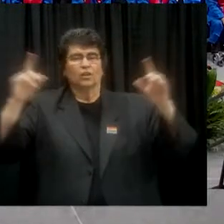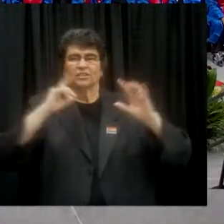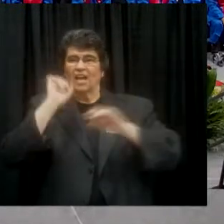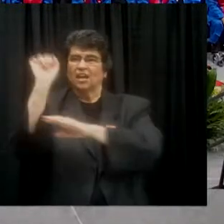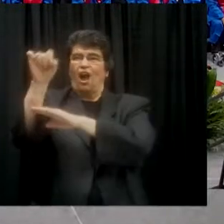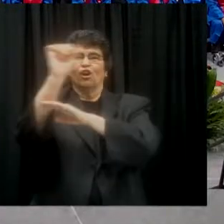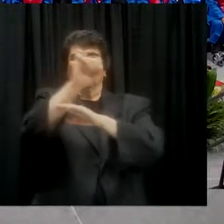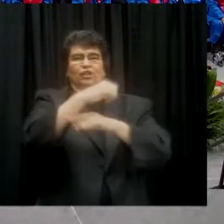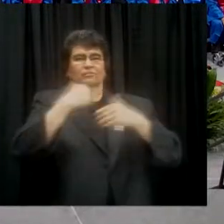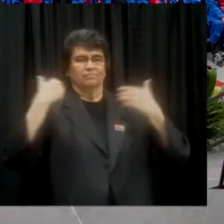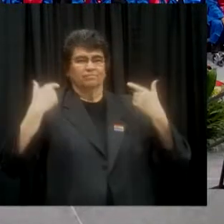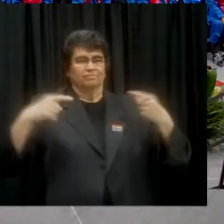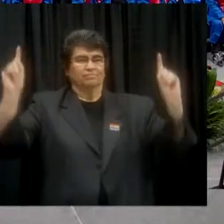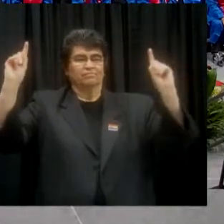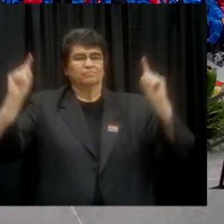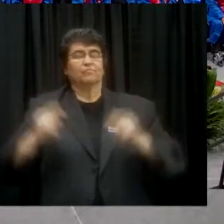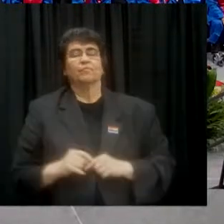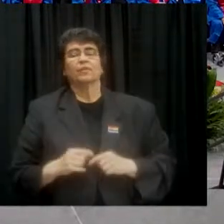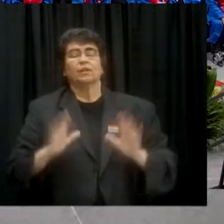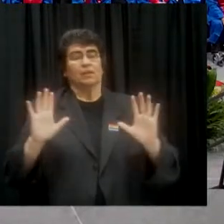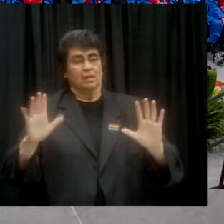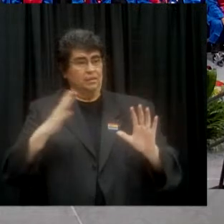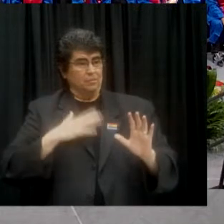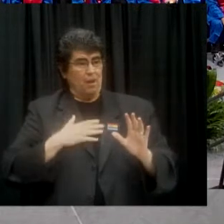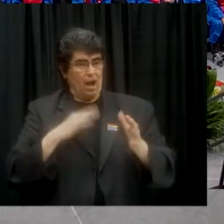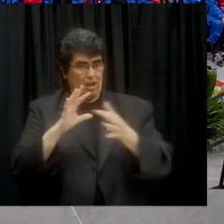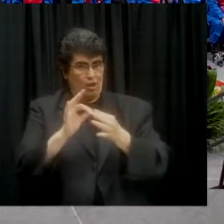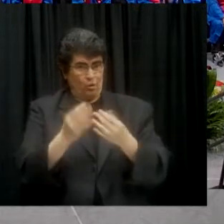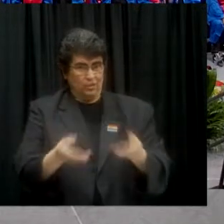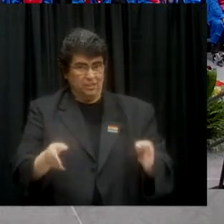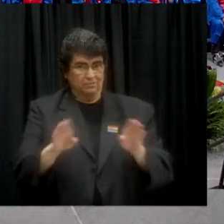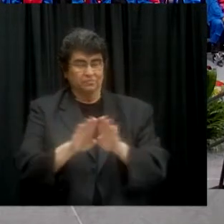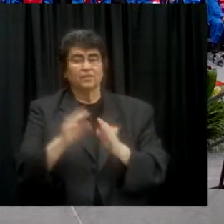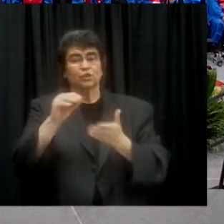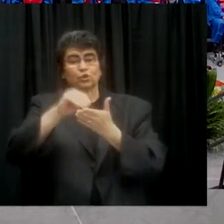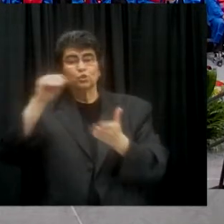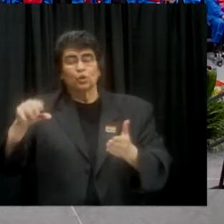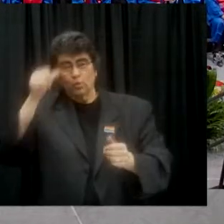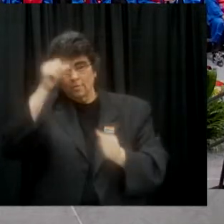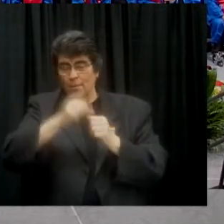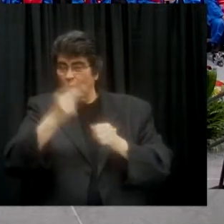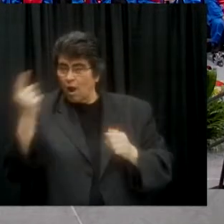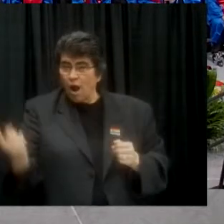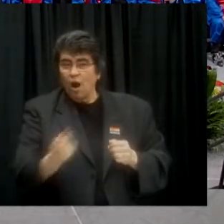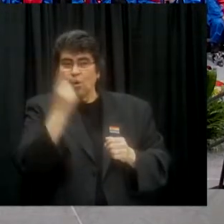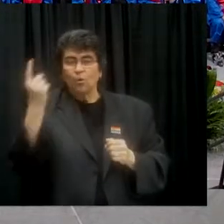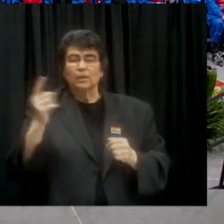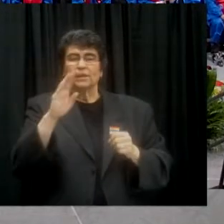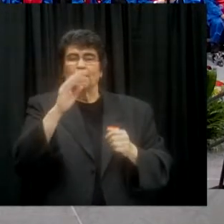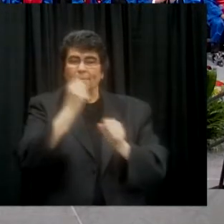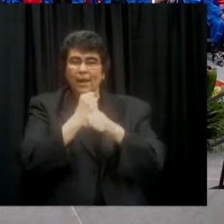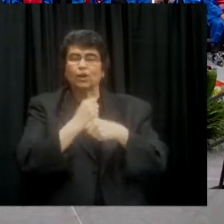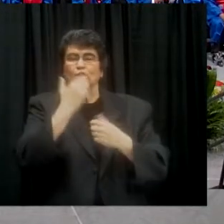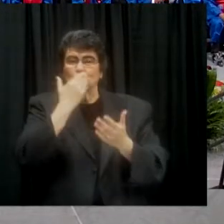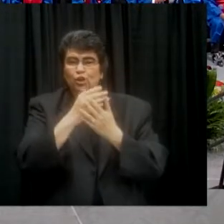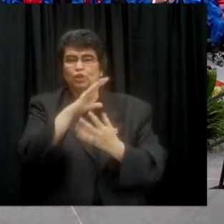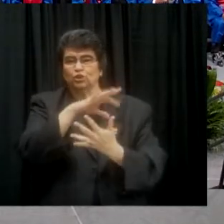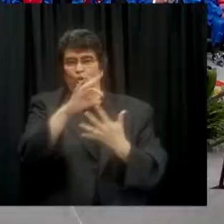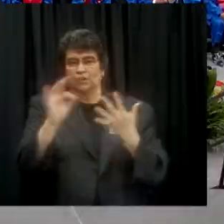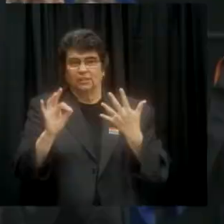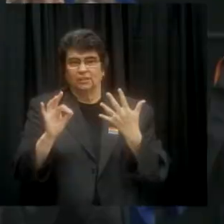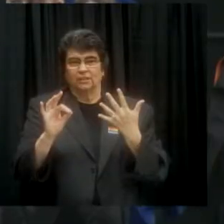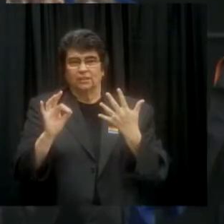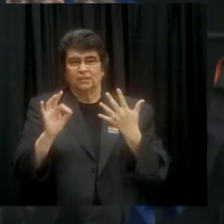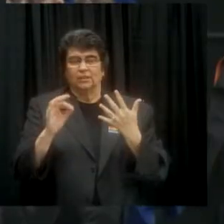conquer. In closing, students, remember to always make good choices.